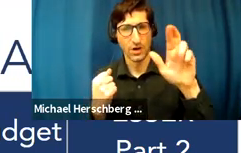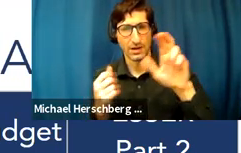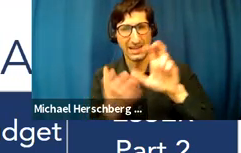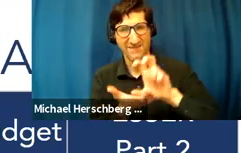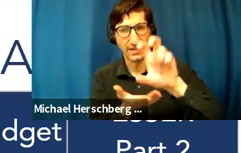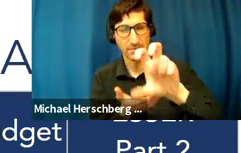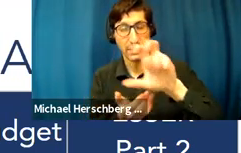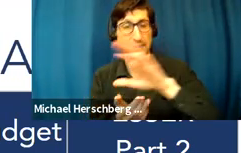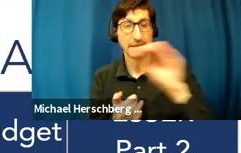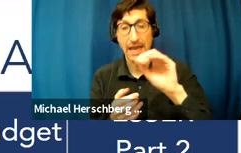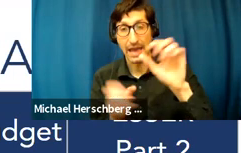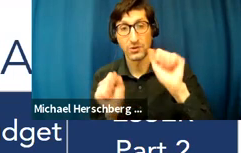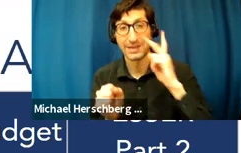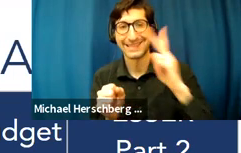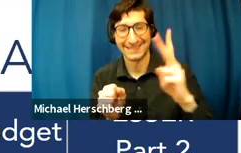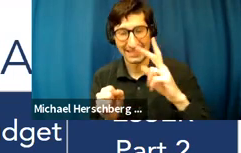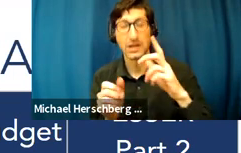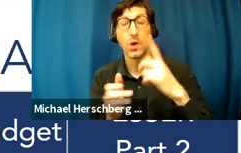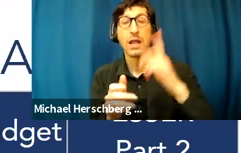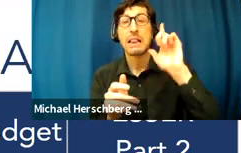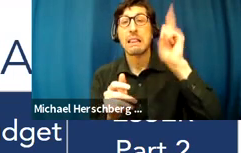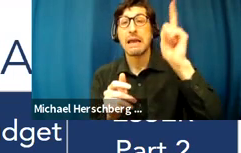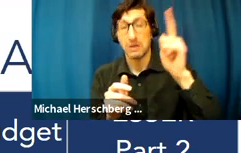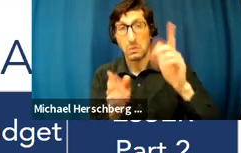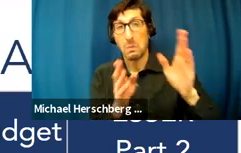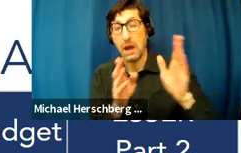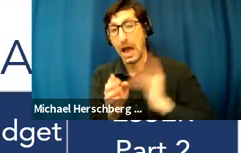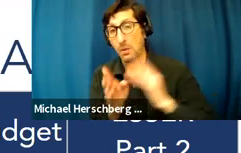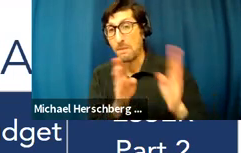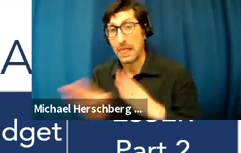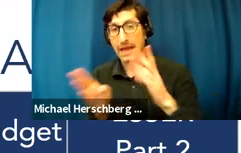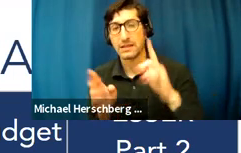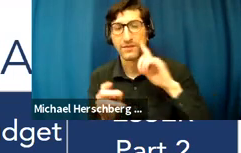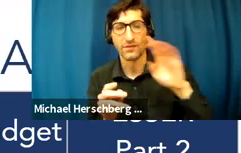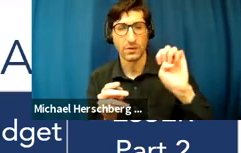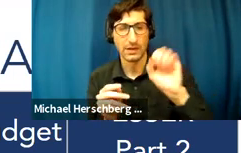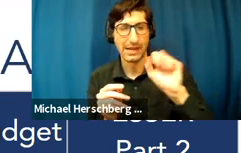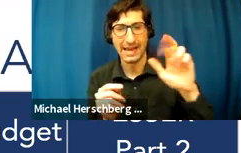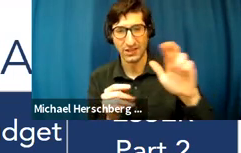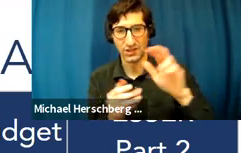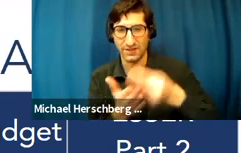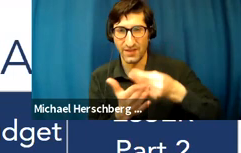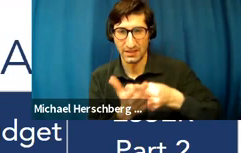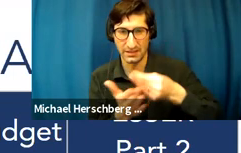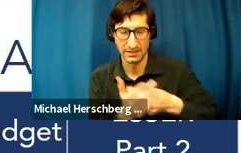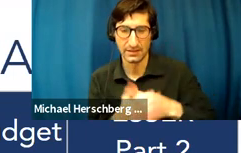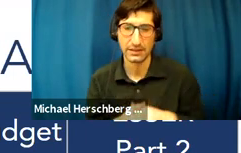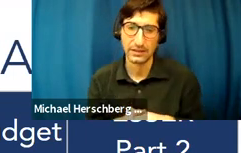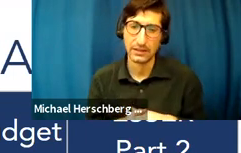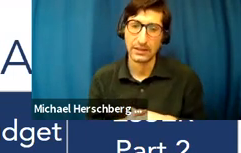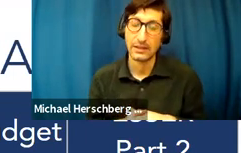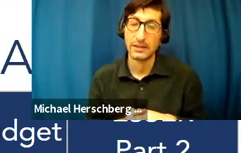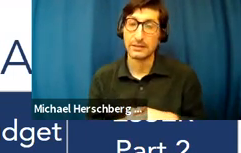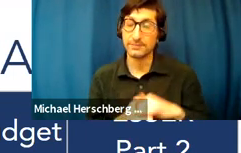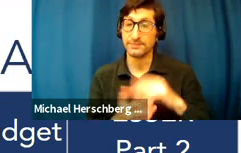the investments in this area that we plan to put forth on ESSER funds. You will notice that 70% of